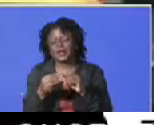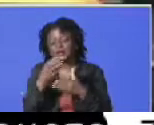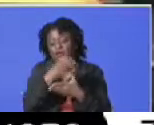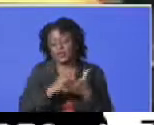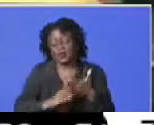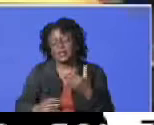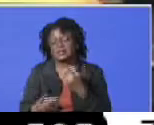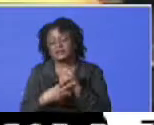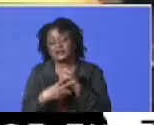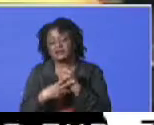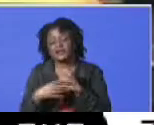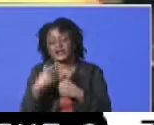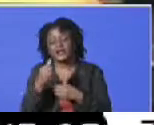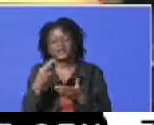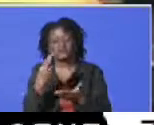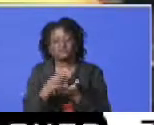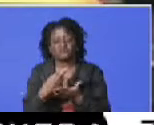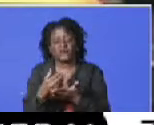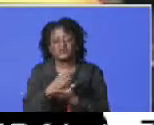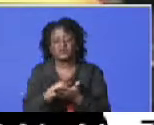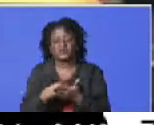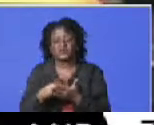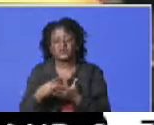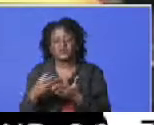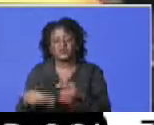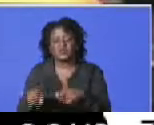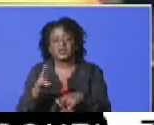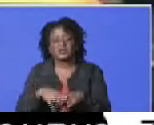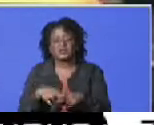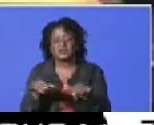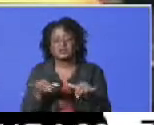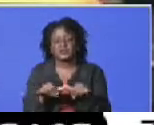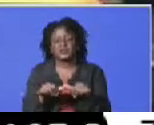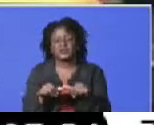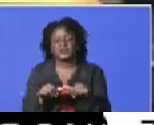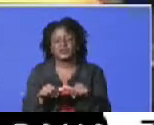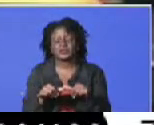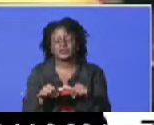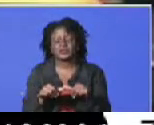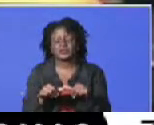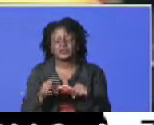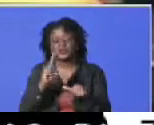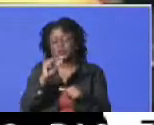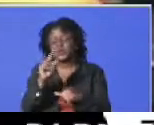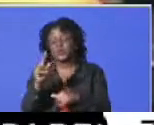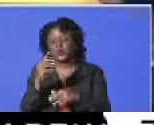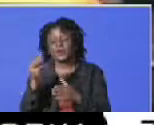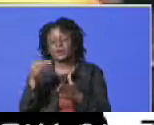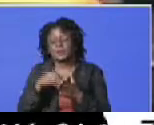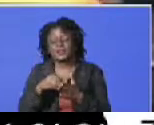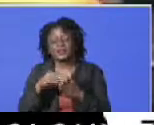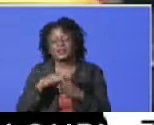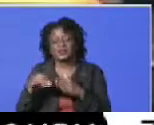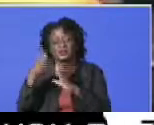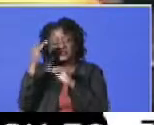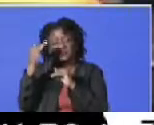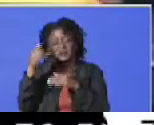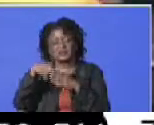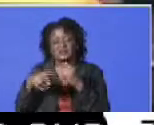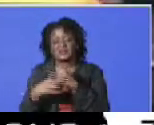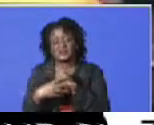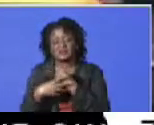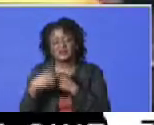measures. We are budgeting to receive some 10% or roughly $21 million in savings from a decrease